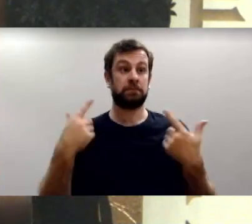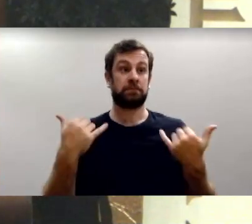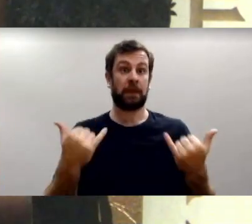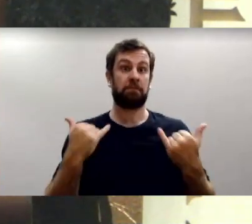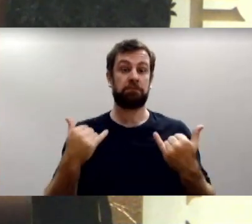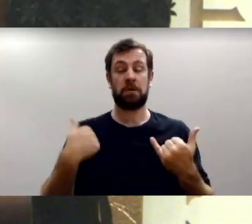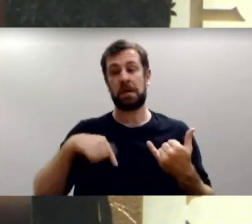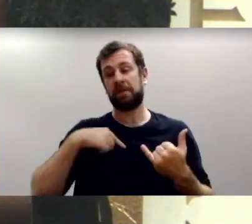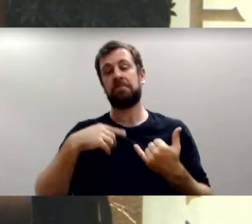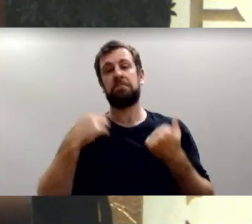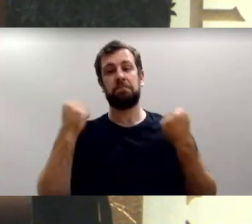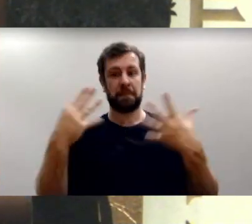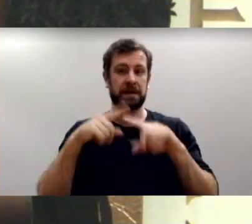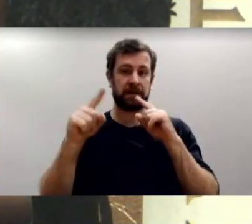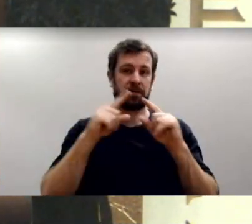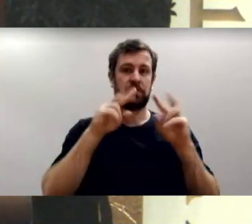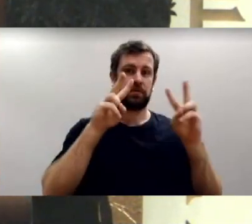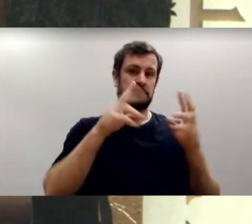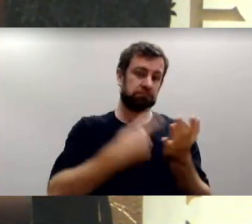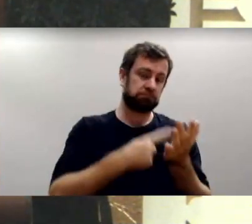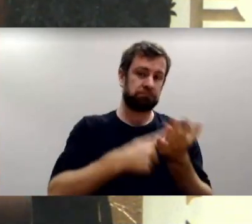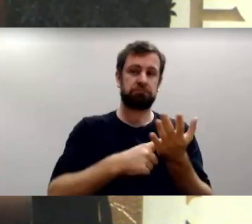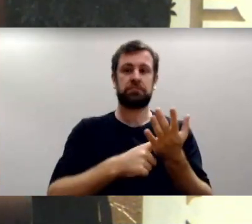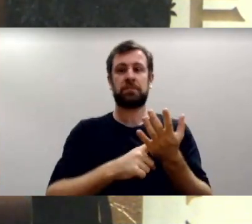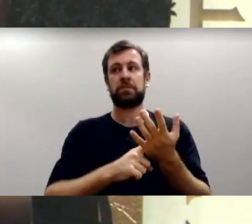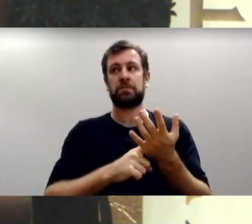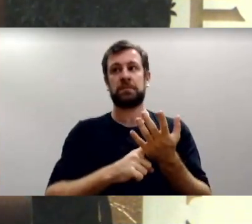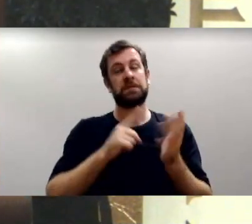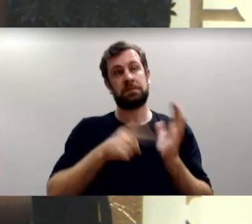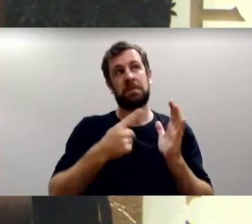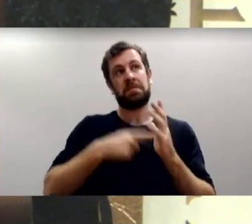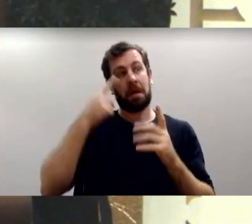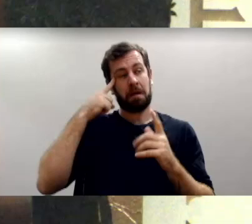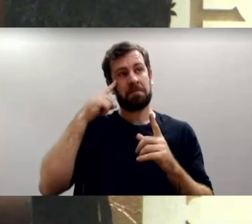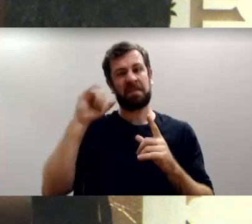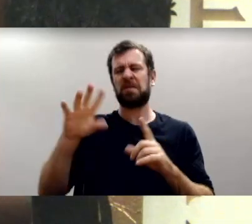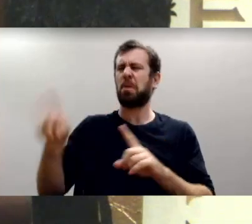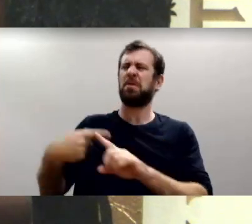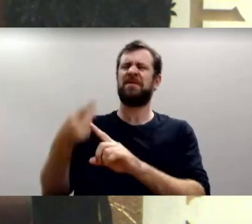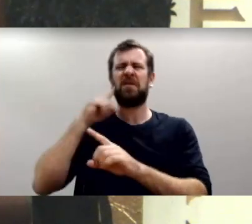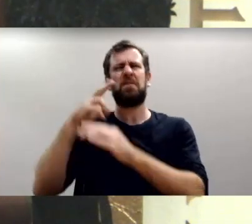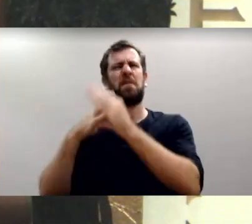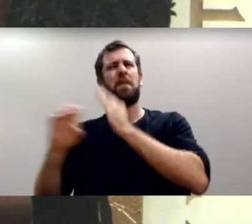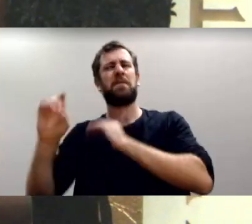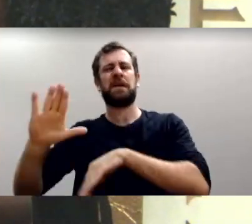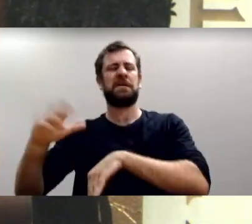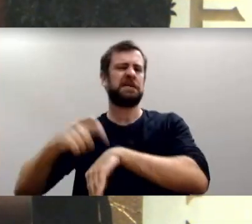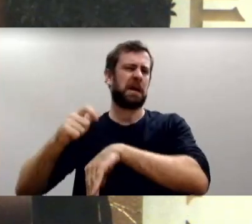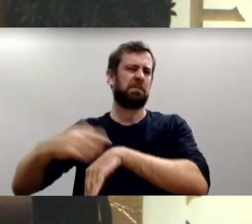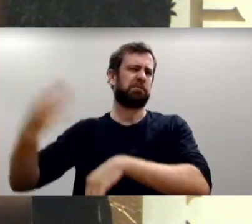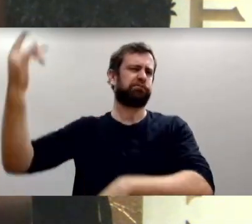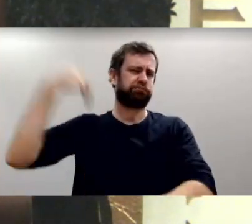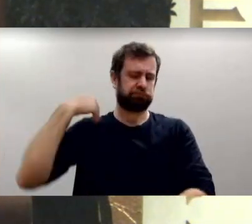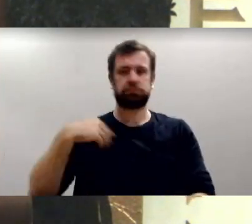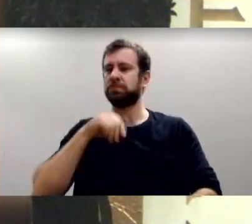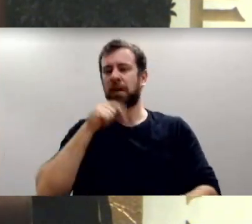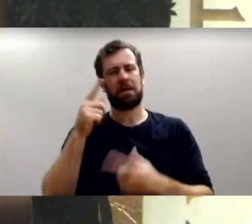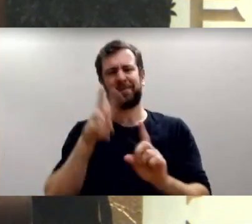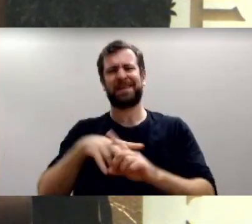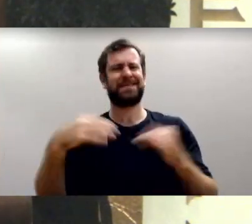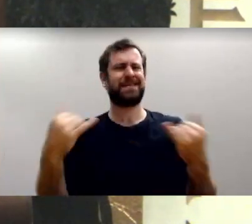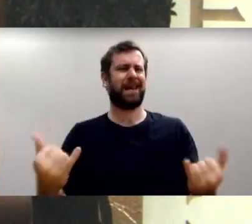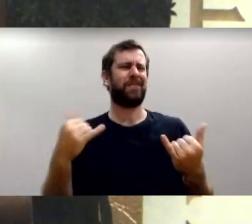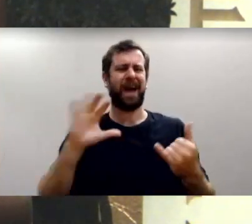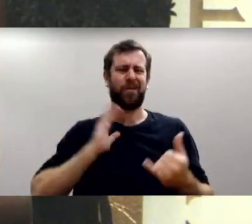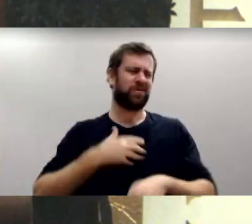or some of these rulings are only for the days of Rasulullah. No more applicable here during our